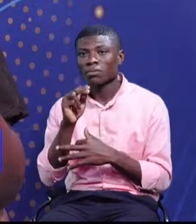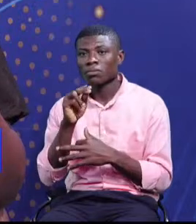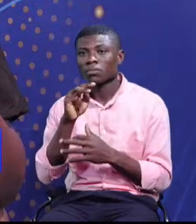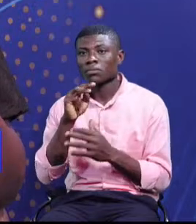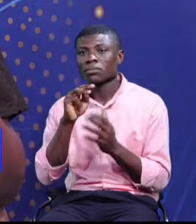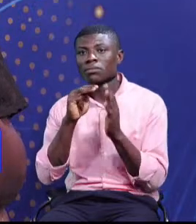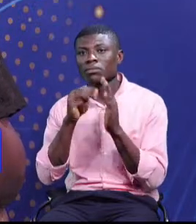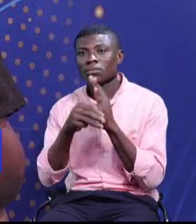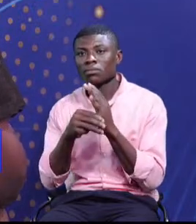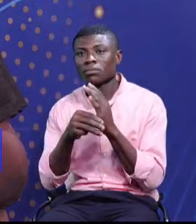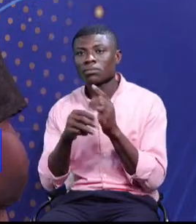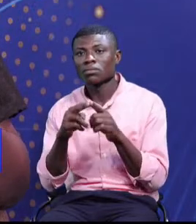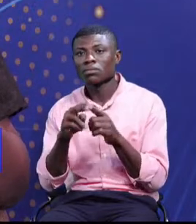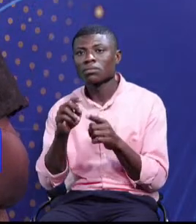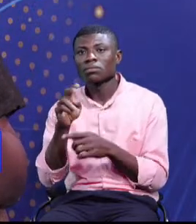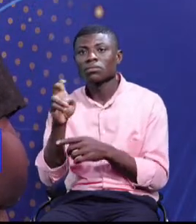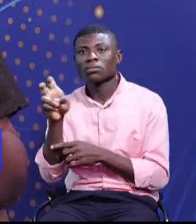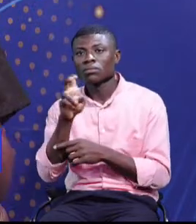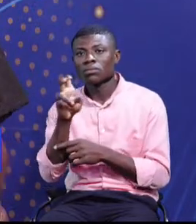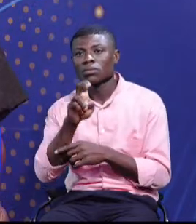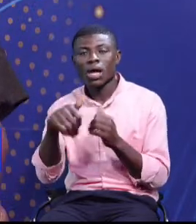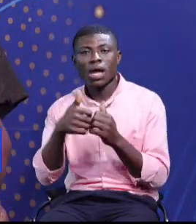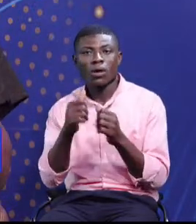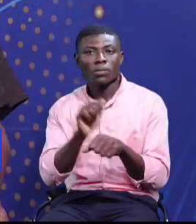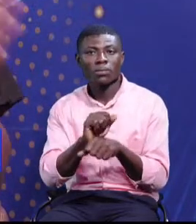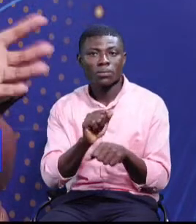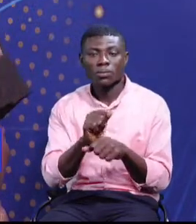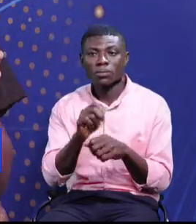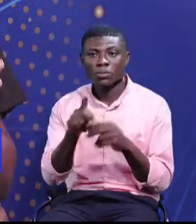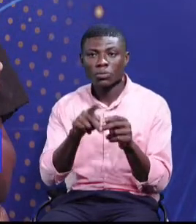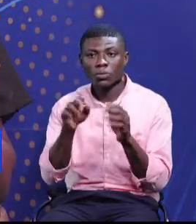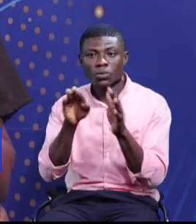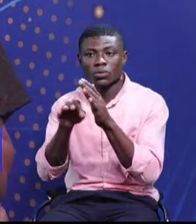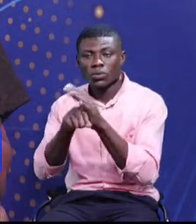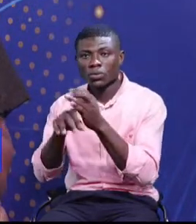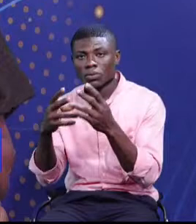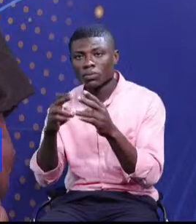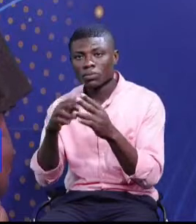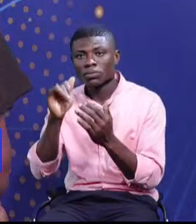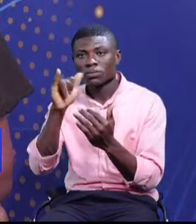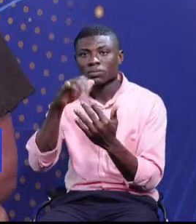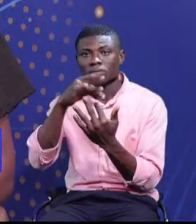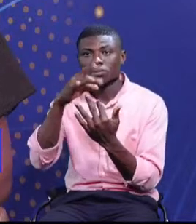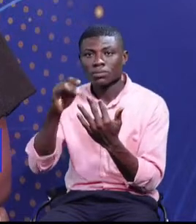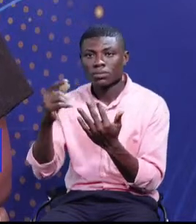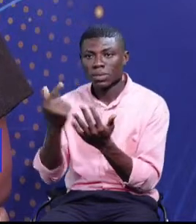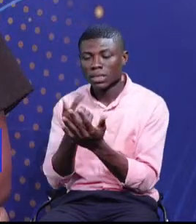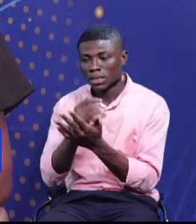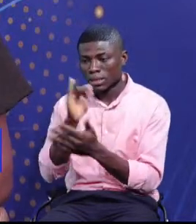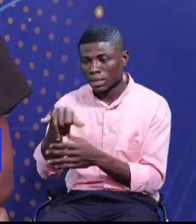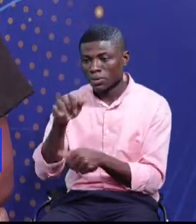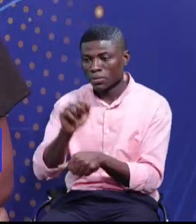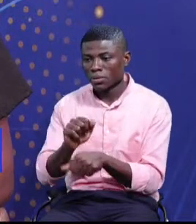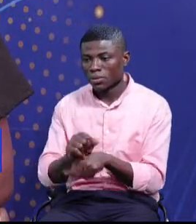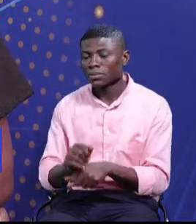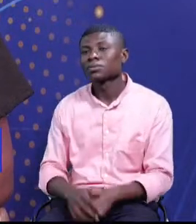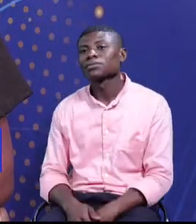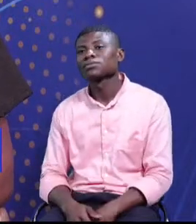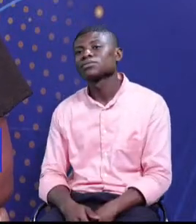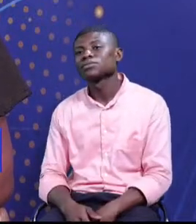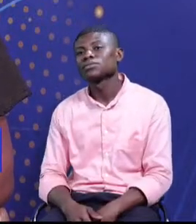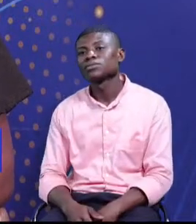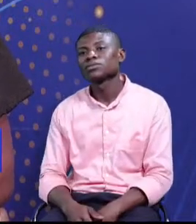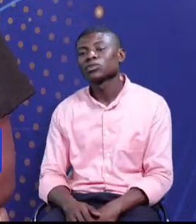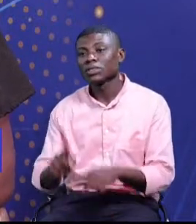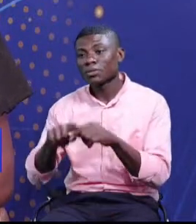market, or you have access to a 220 million market. So make your choice. And that's how tough Ghana is. That's how tough